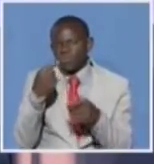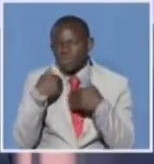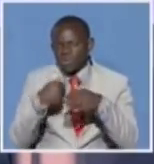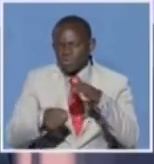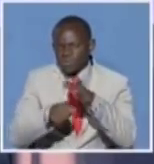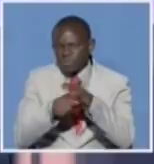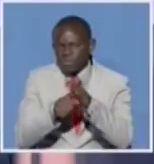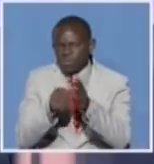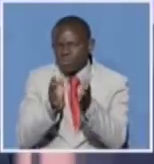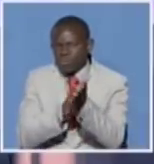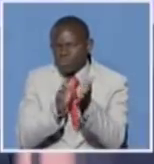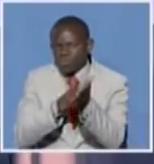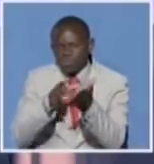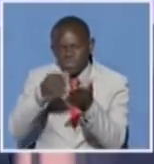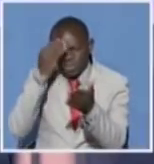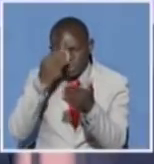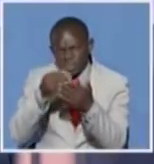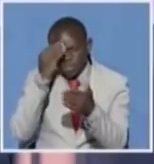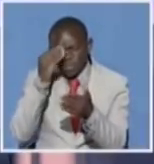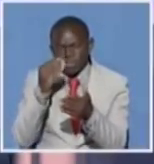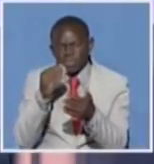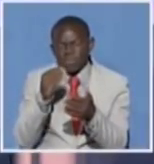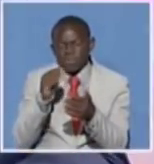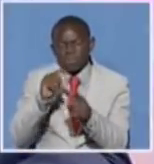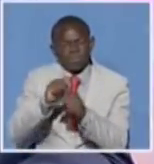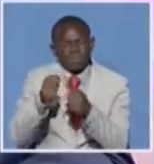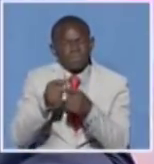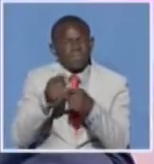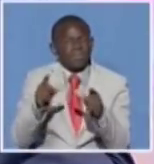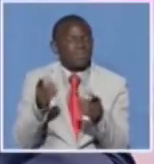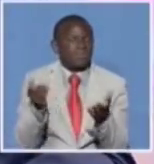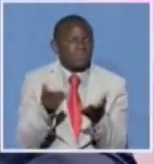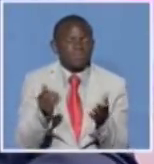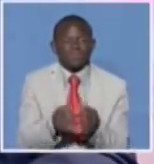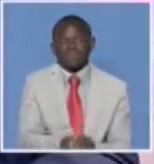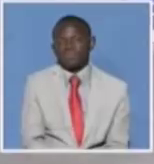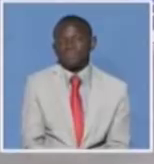play. You see, what you should understand is that